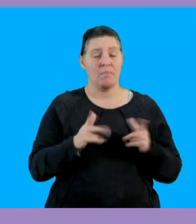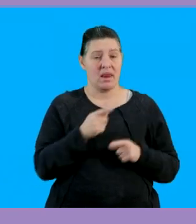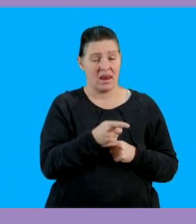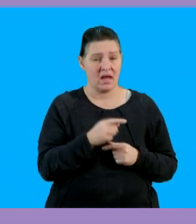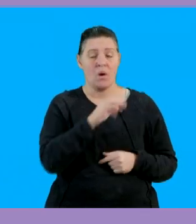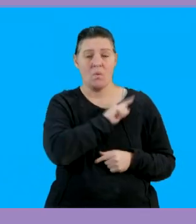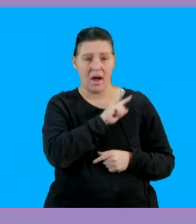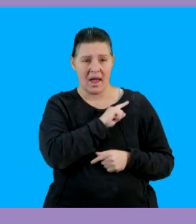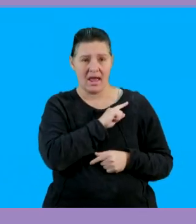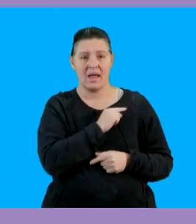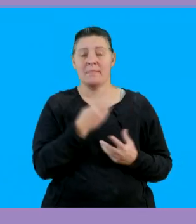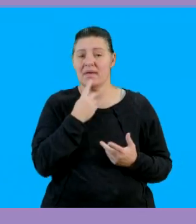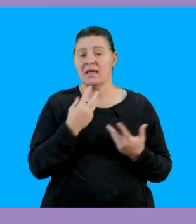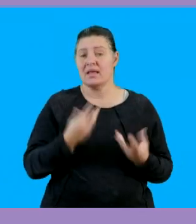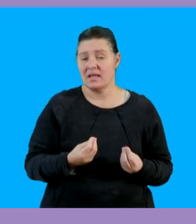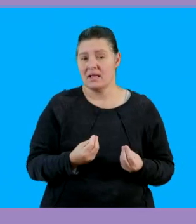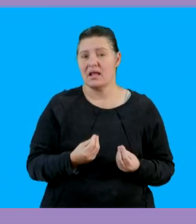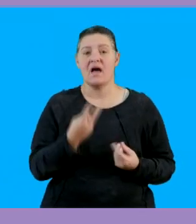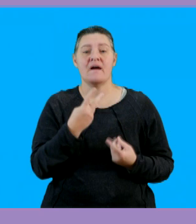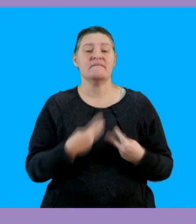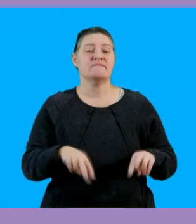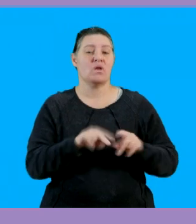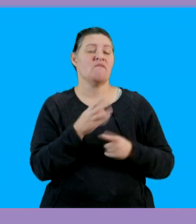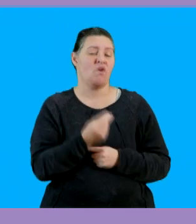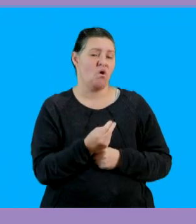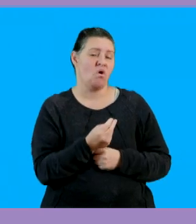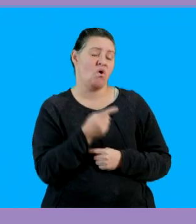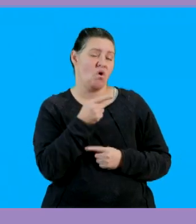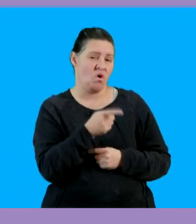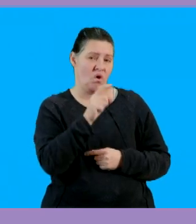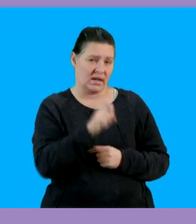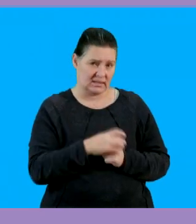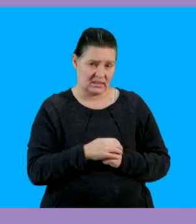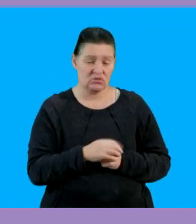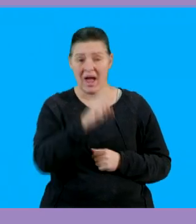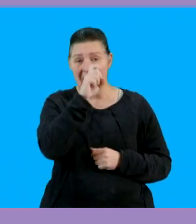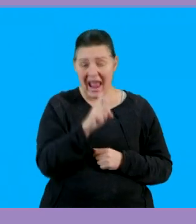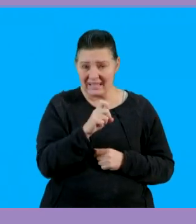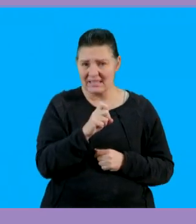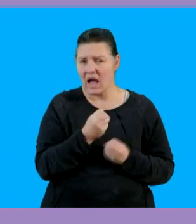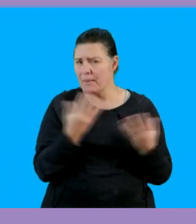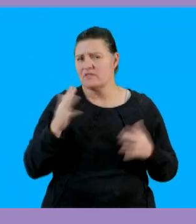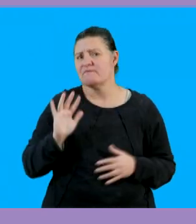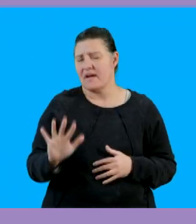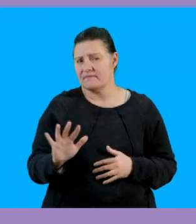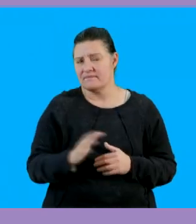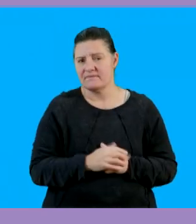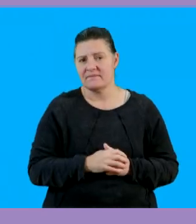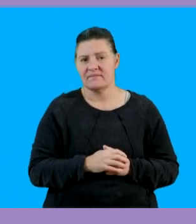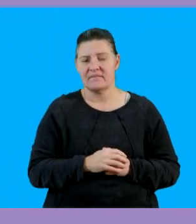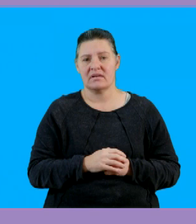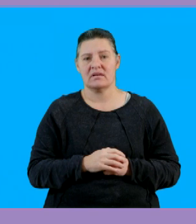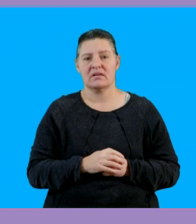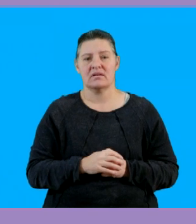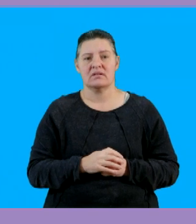bracket. Why? Because I've been given the value for x. I've been told that x is equals to 5. So